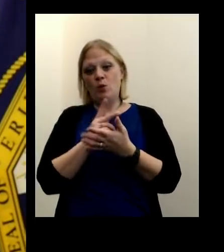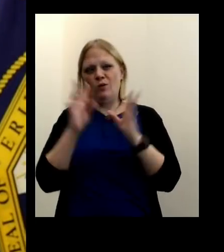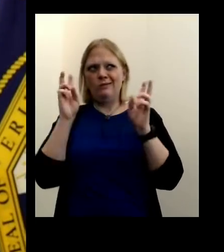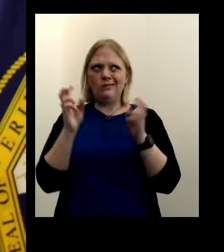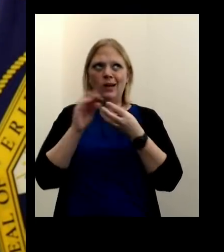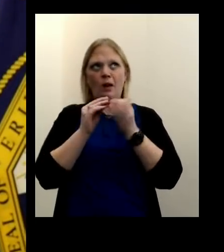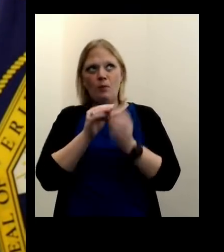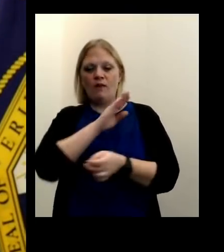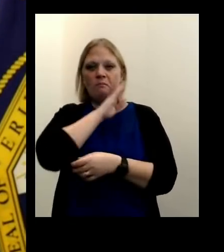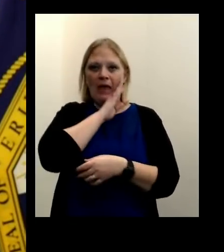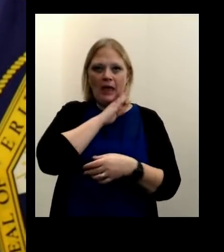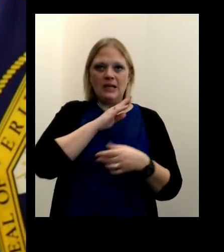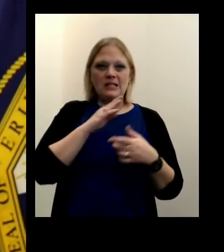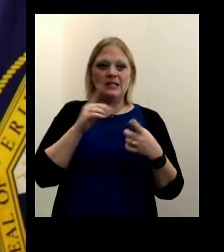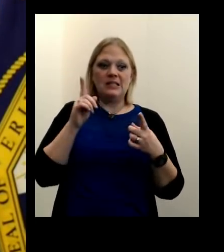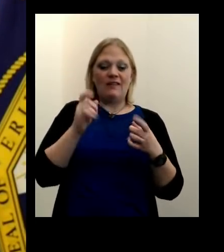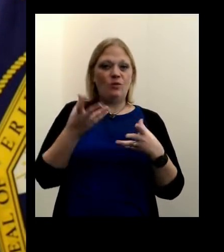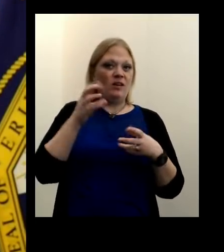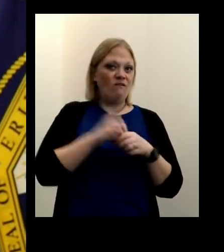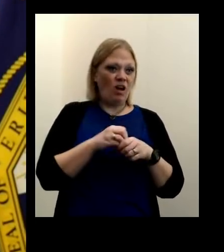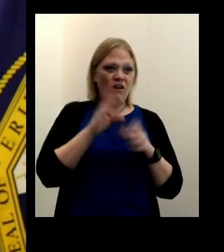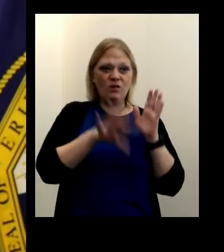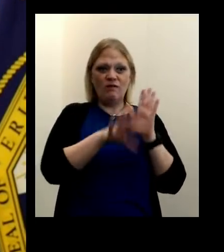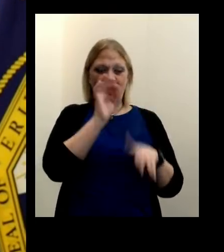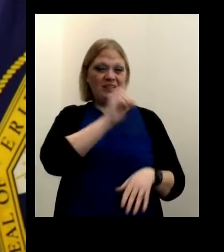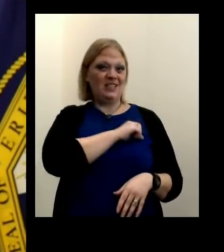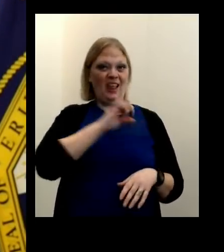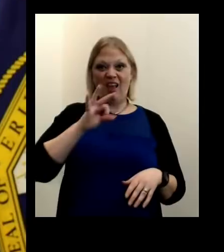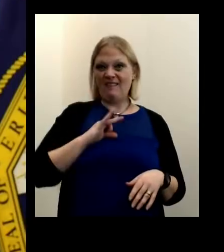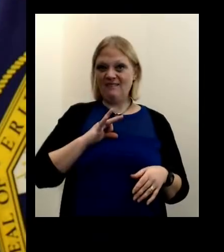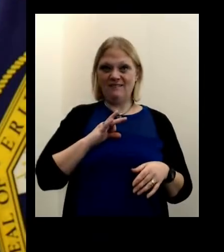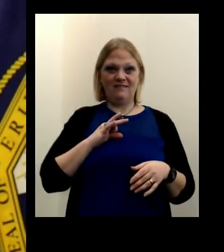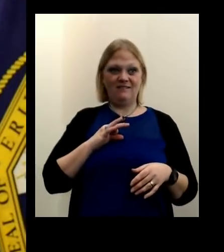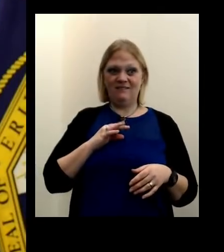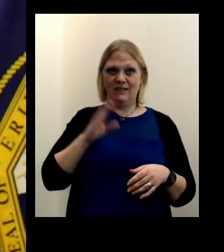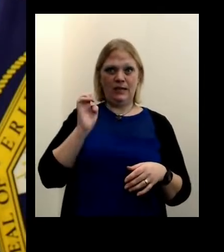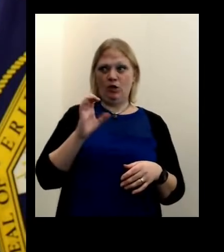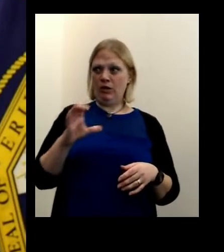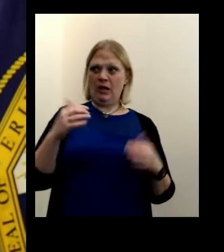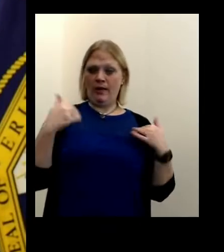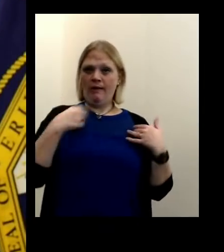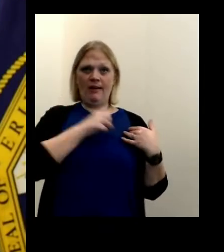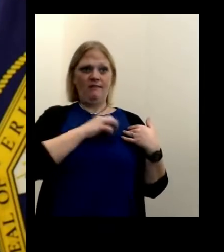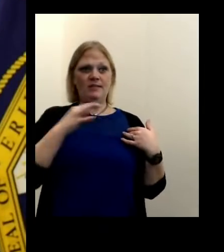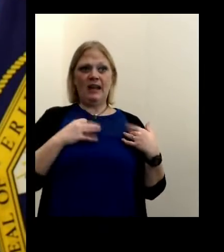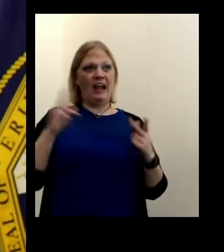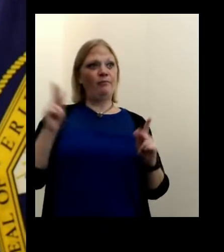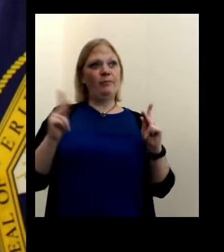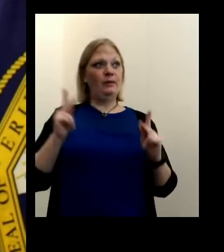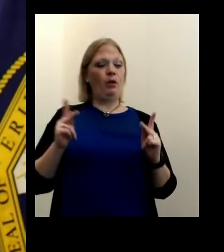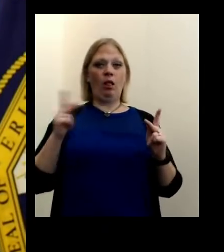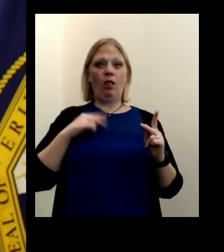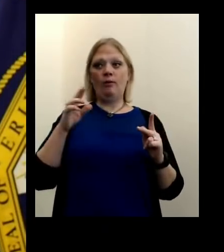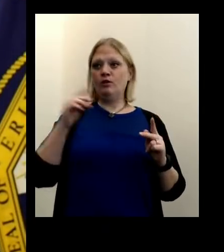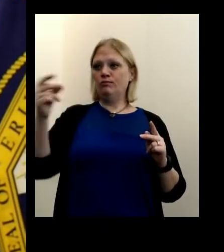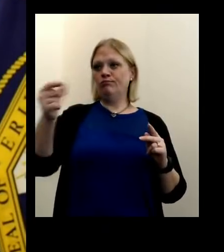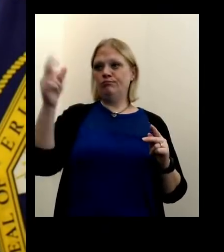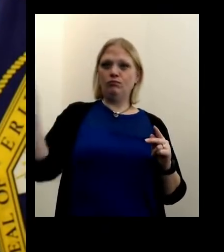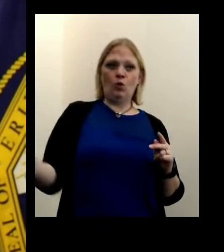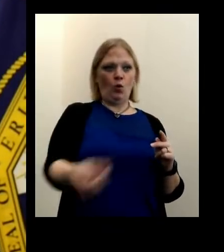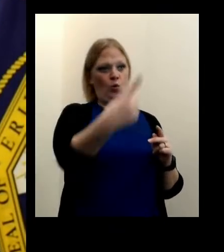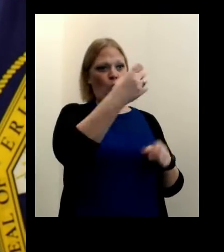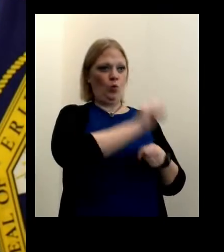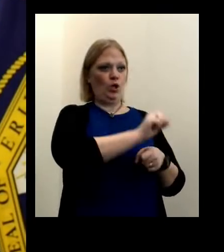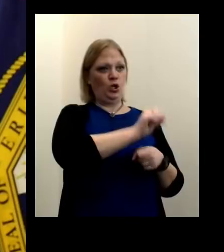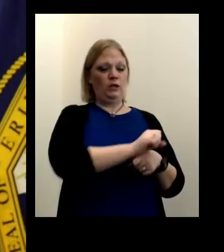speak. They would have to be involved in finding the staff, because it's not like Erie County has a staff of individuals that we would just immediately be able to put in place